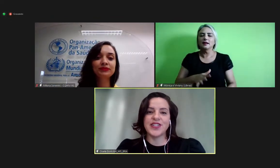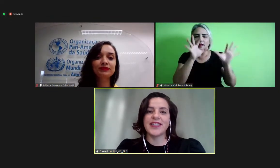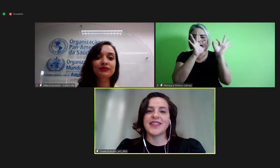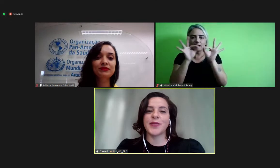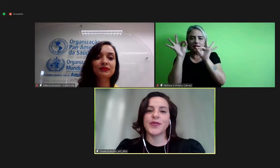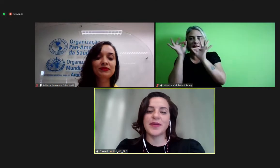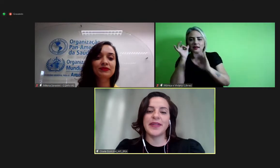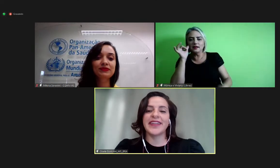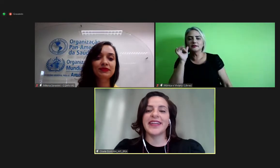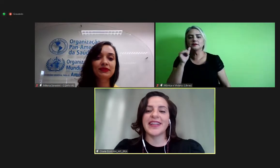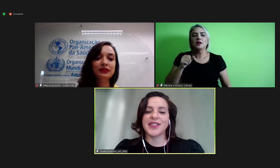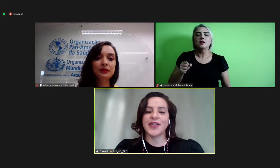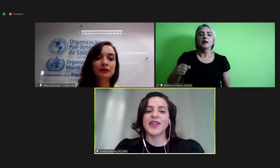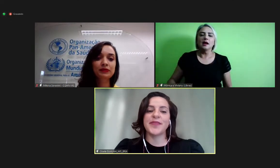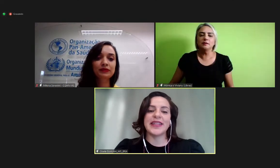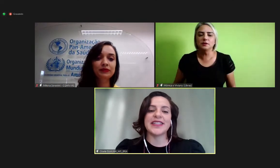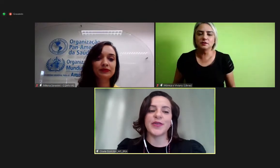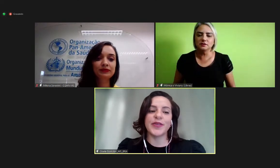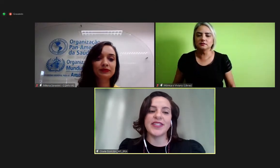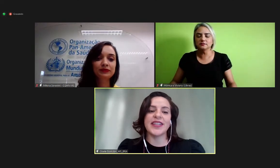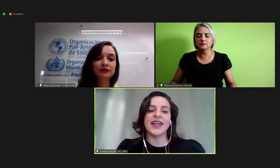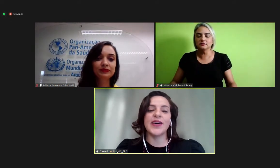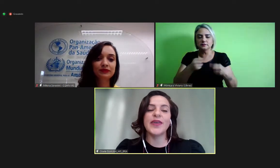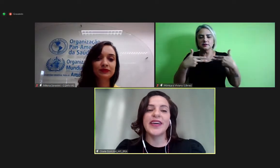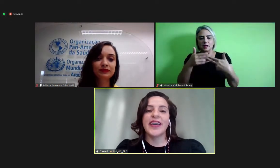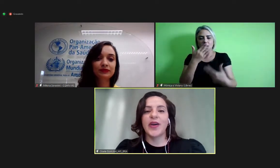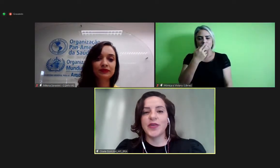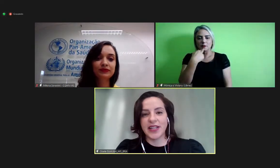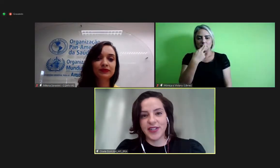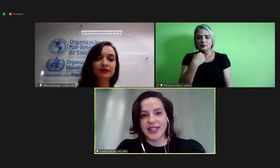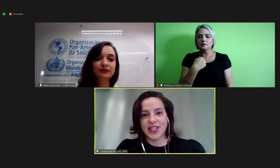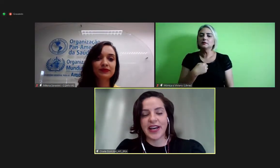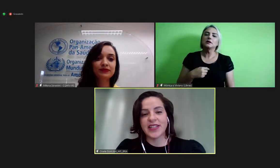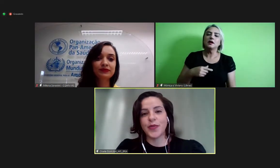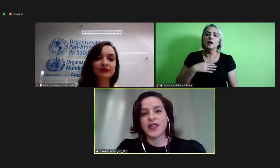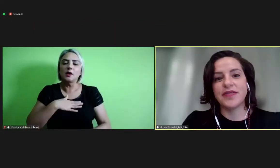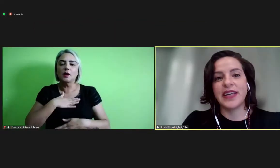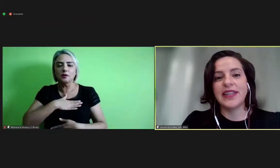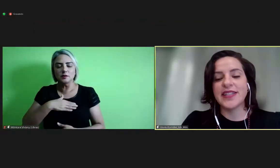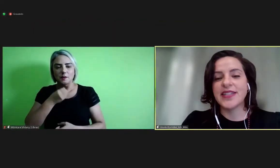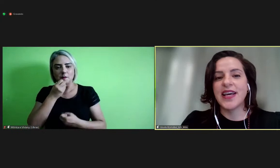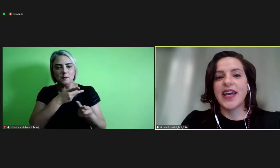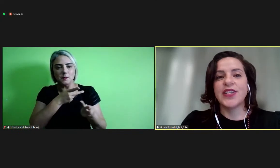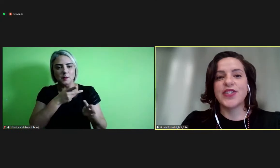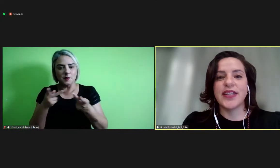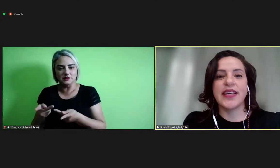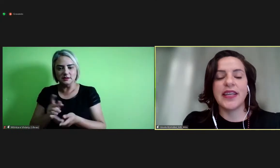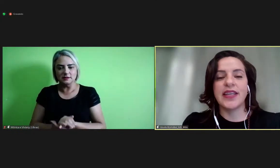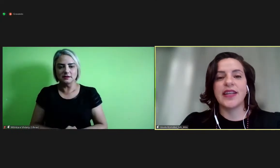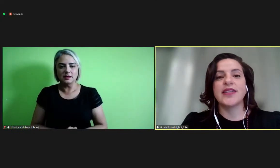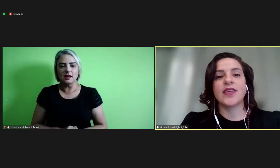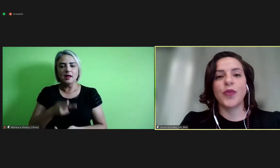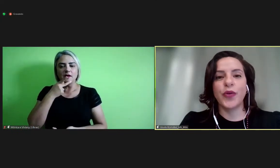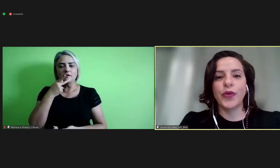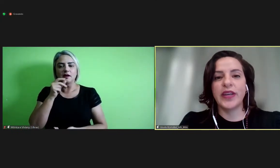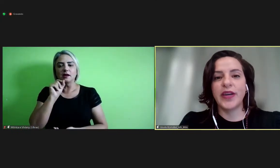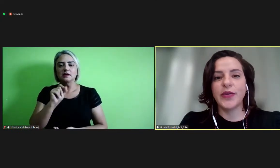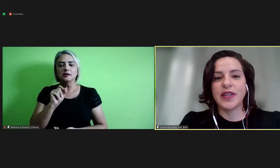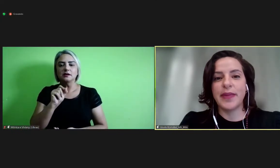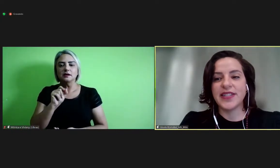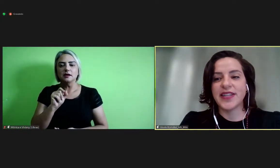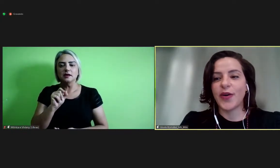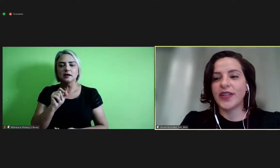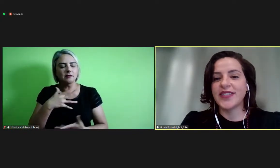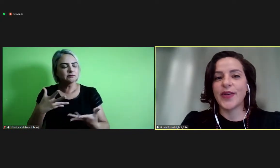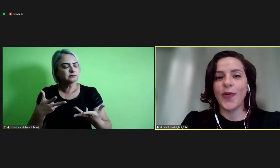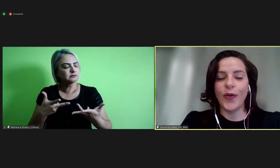Good afternoon, good ladies and gentlemen, all the attendees in this second international seminar. And I'd like to